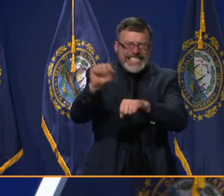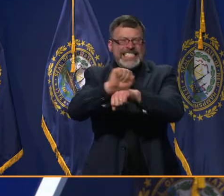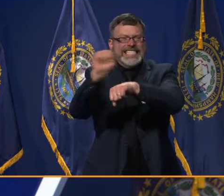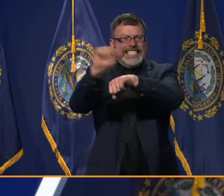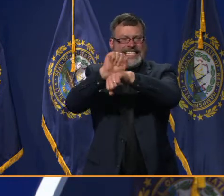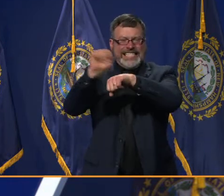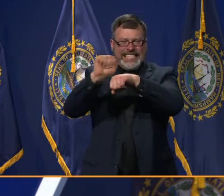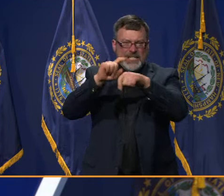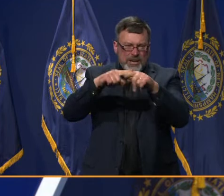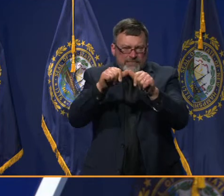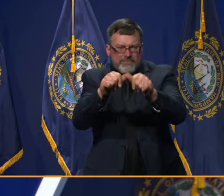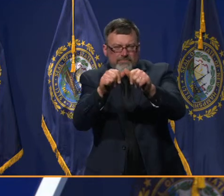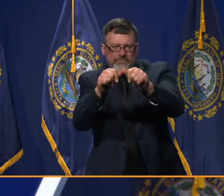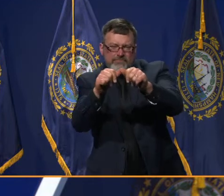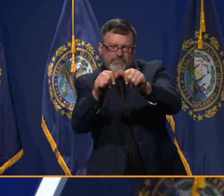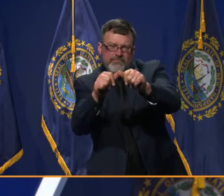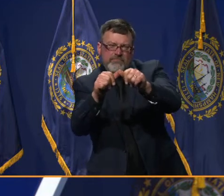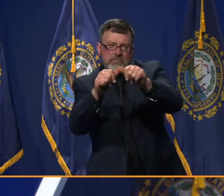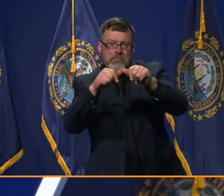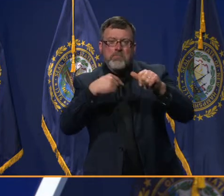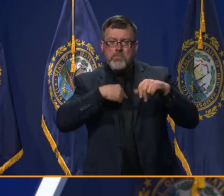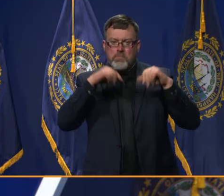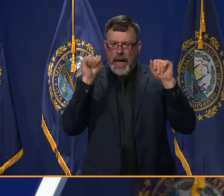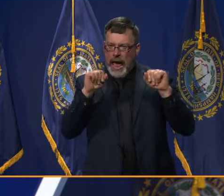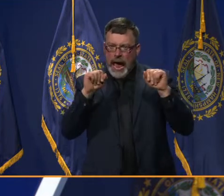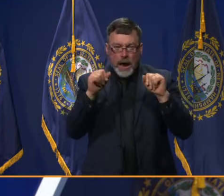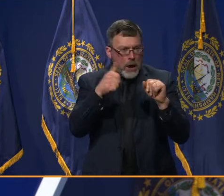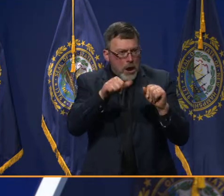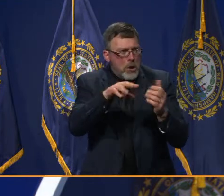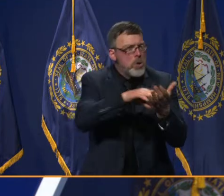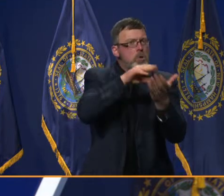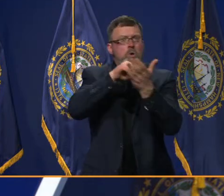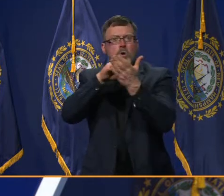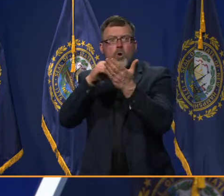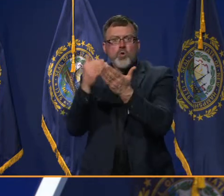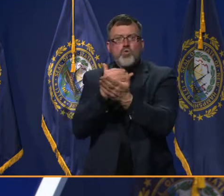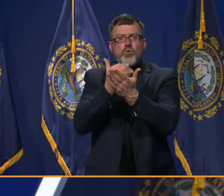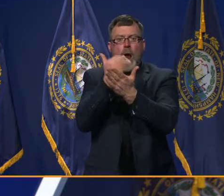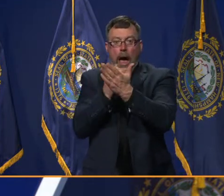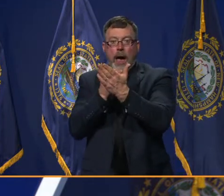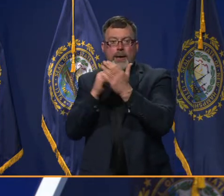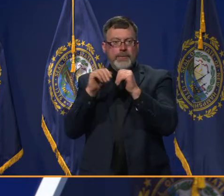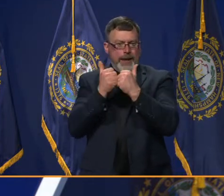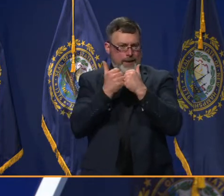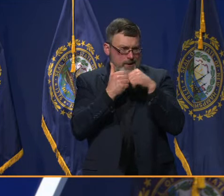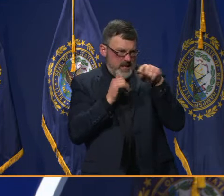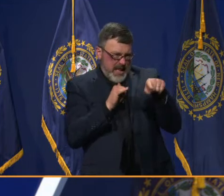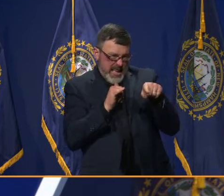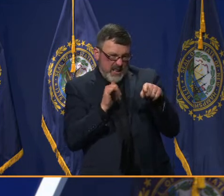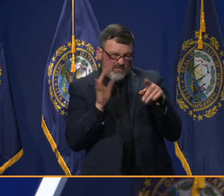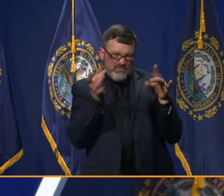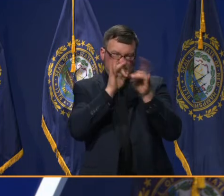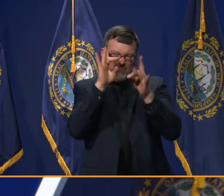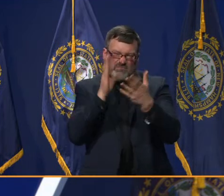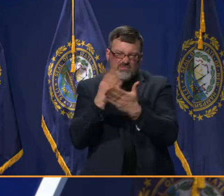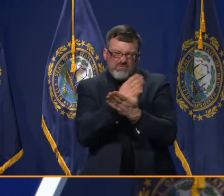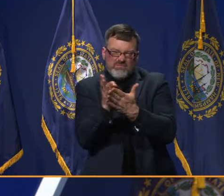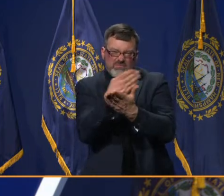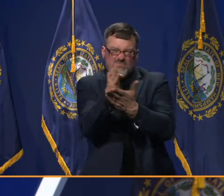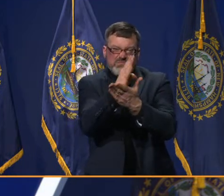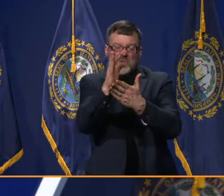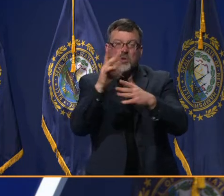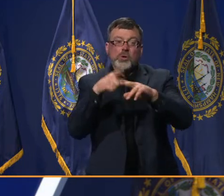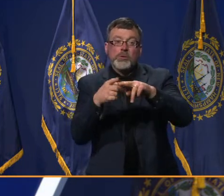And that any lessons that we might take from this perilous journey be ones that enhance our ability to expand